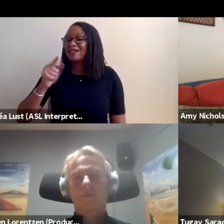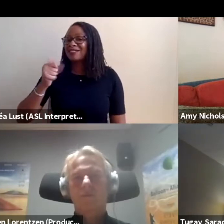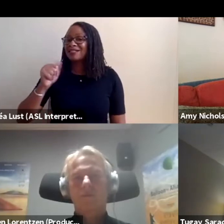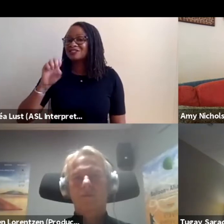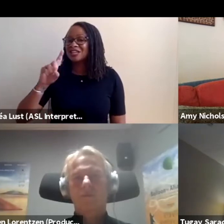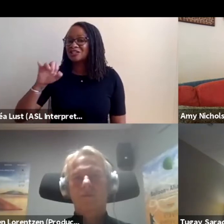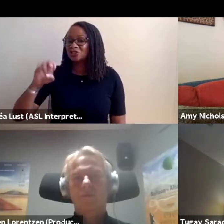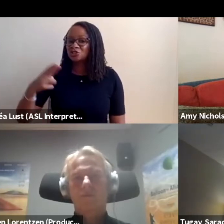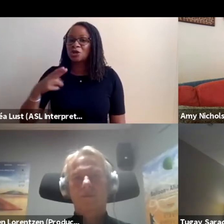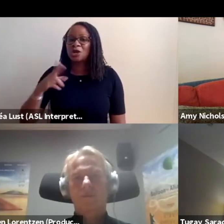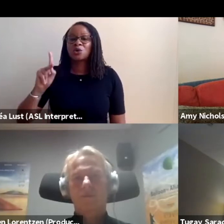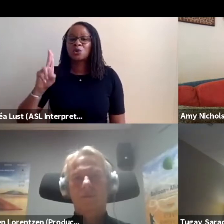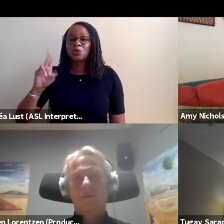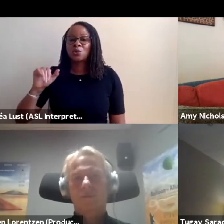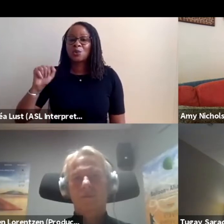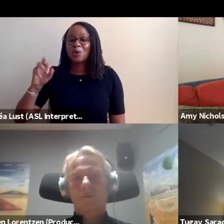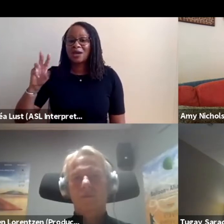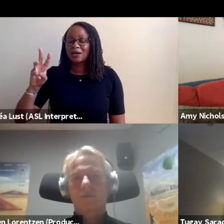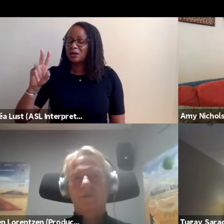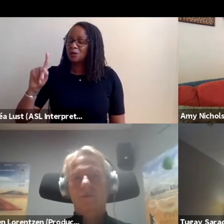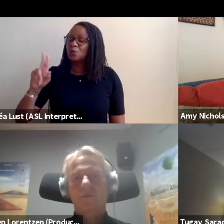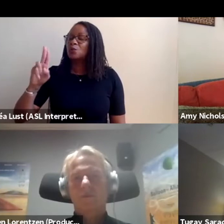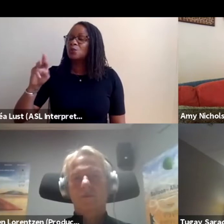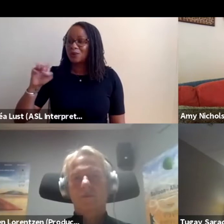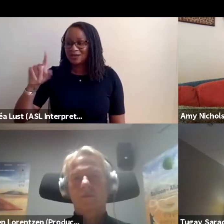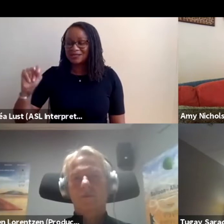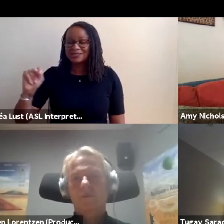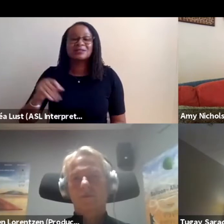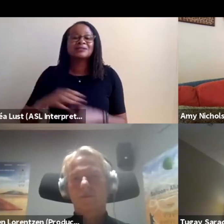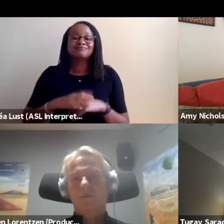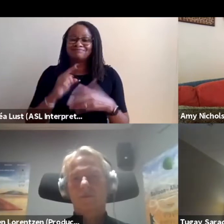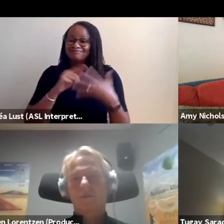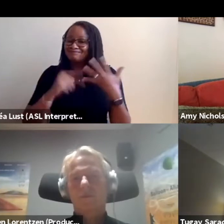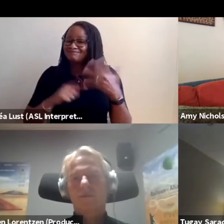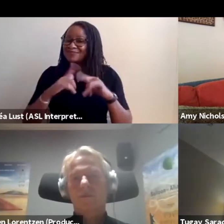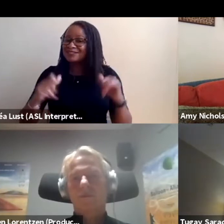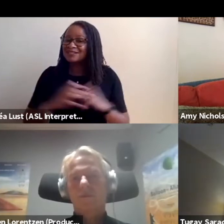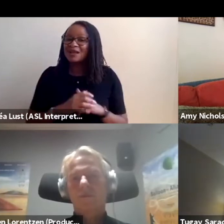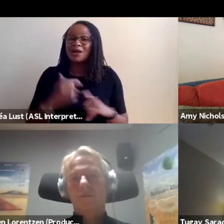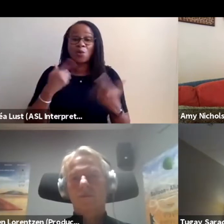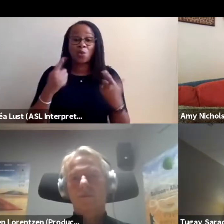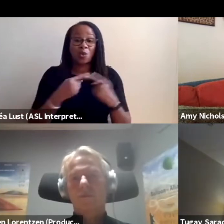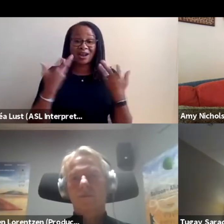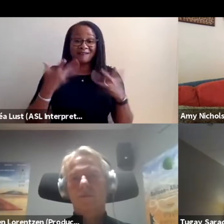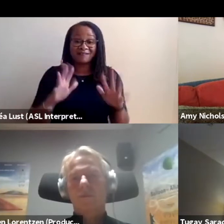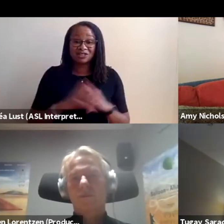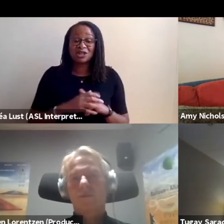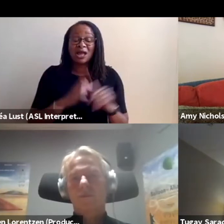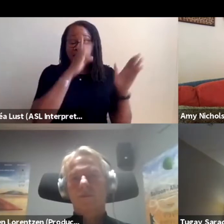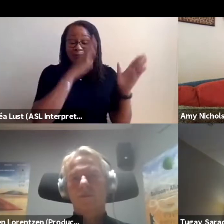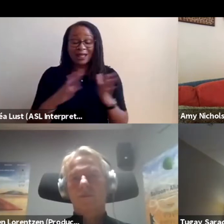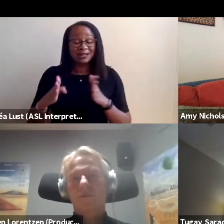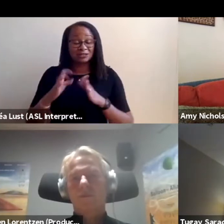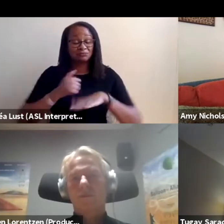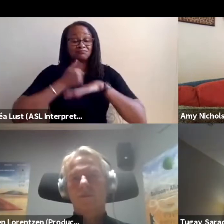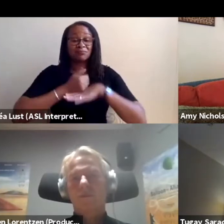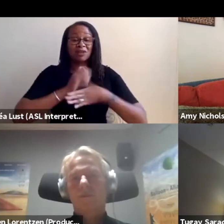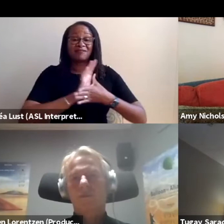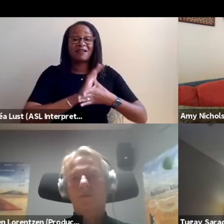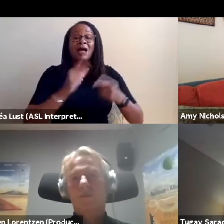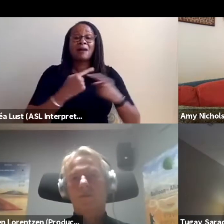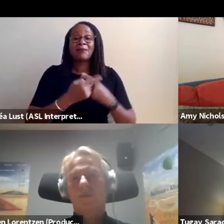we did this film, Man Islam. So when I finished it, I was actually planning to make a film about female